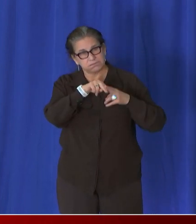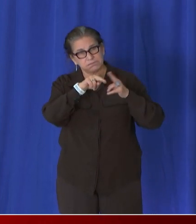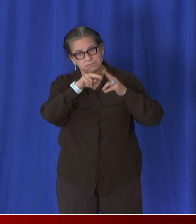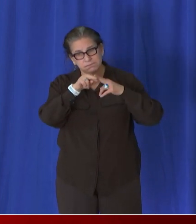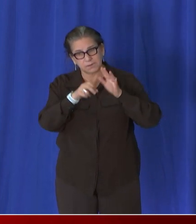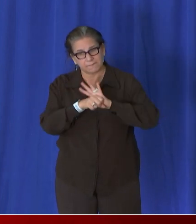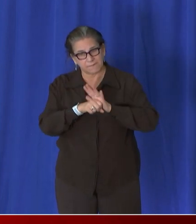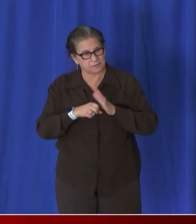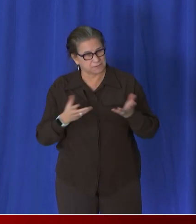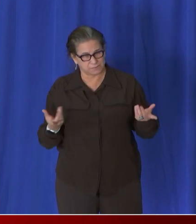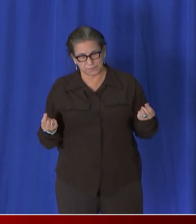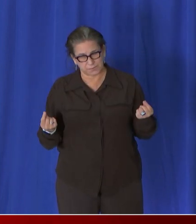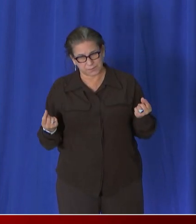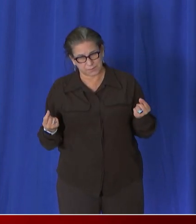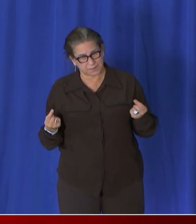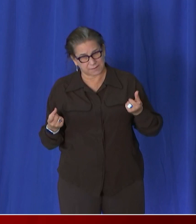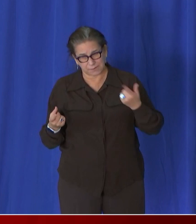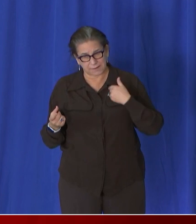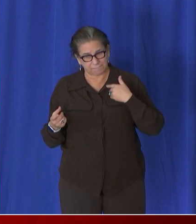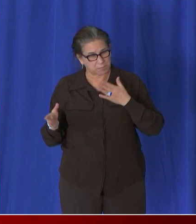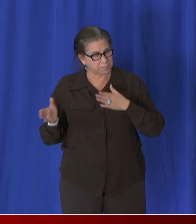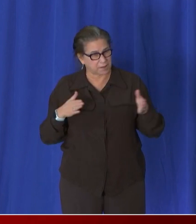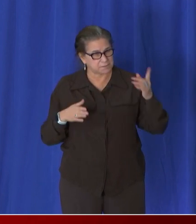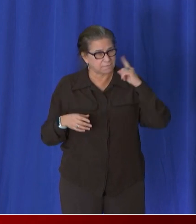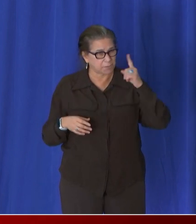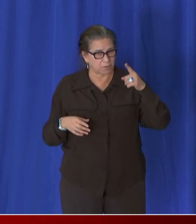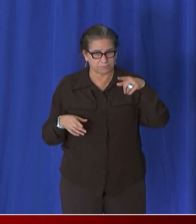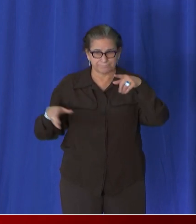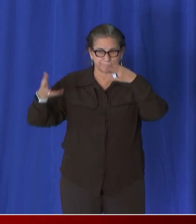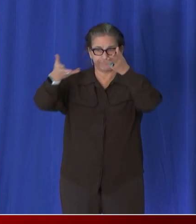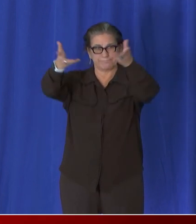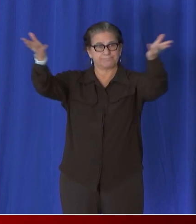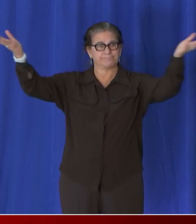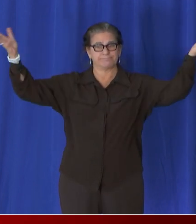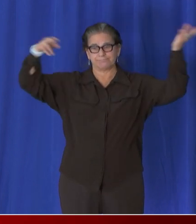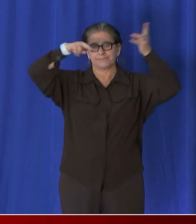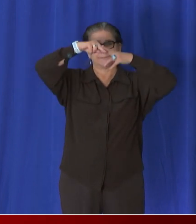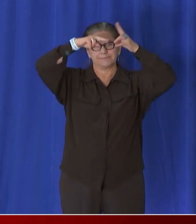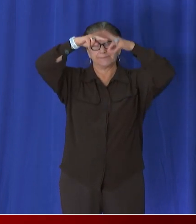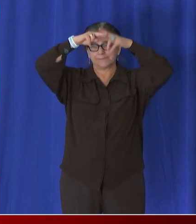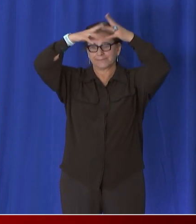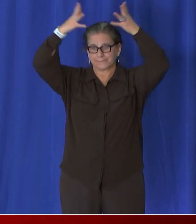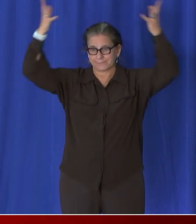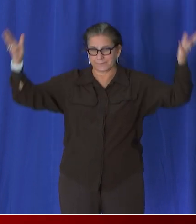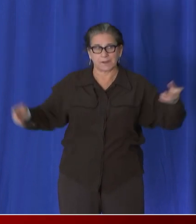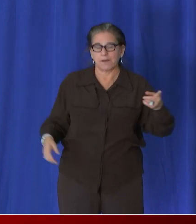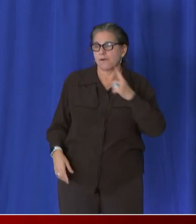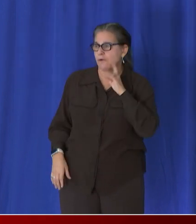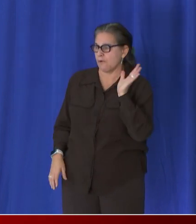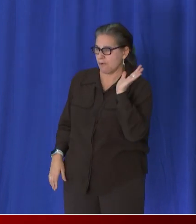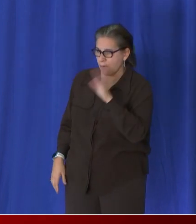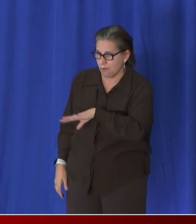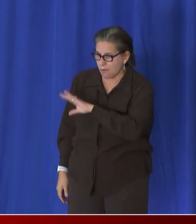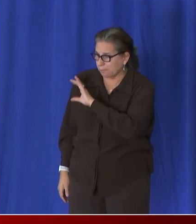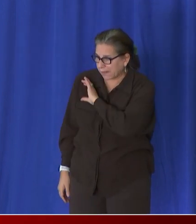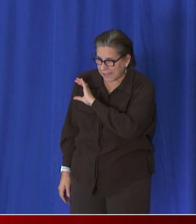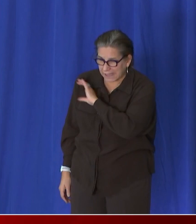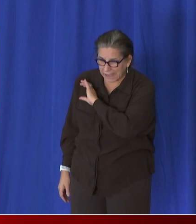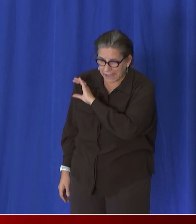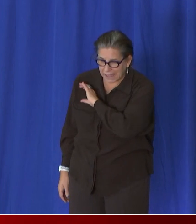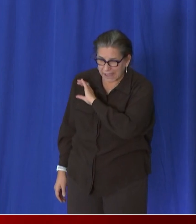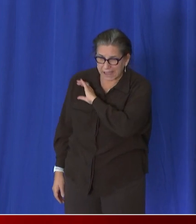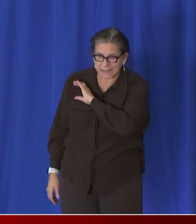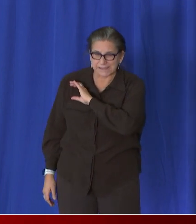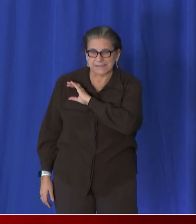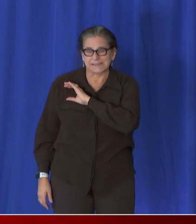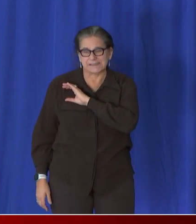fill in? What's the contingency plan there? We have plans, and I'll ask Kevin to talk about both of the public safety agencies